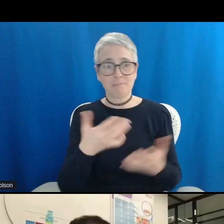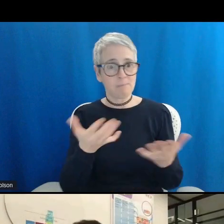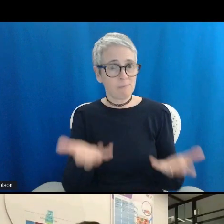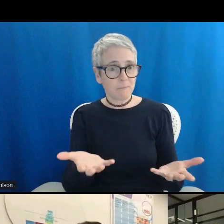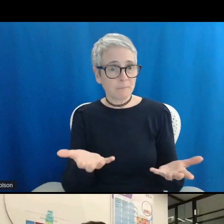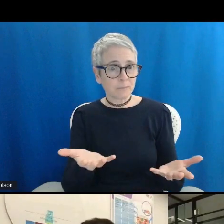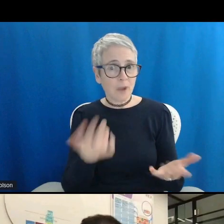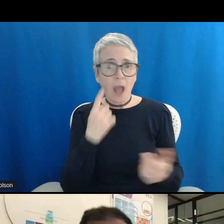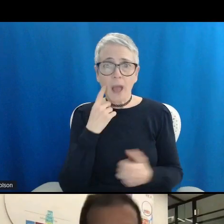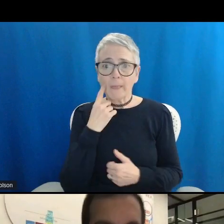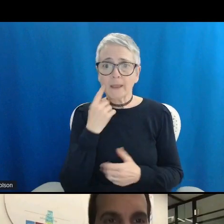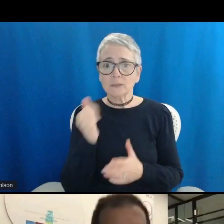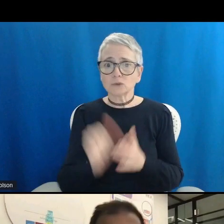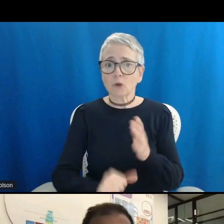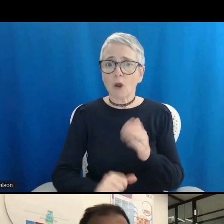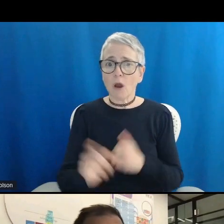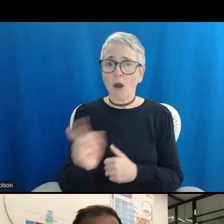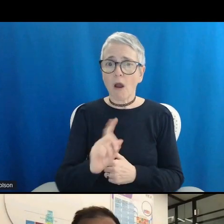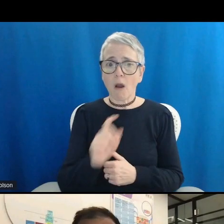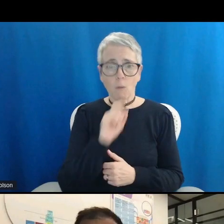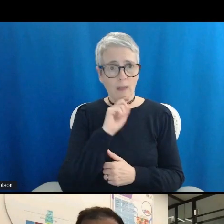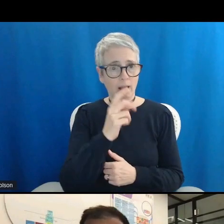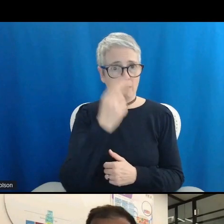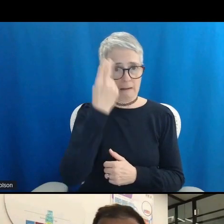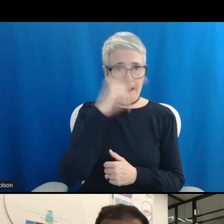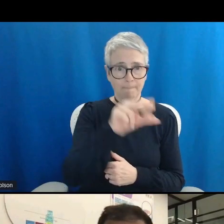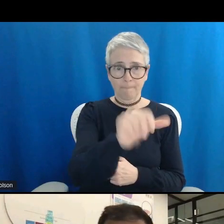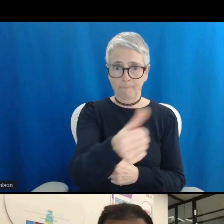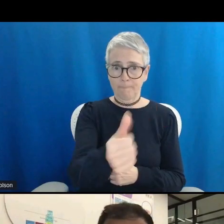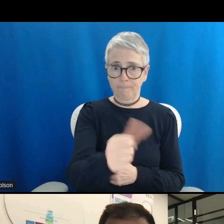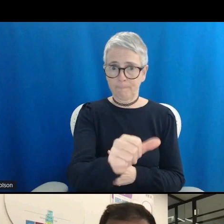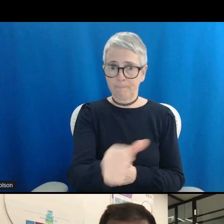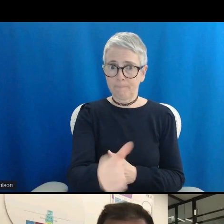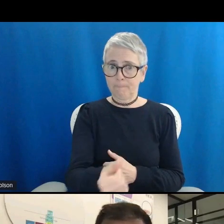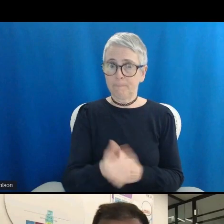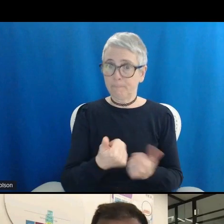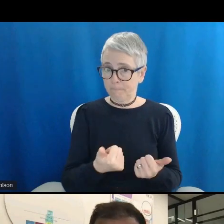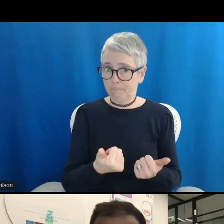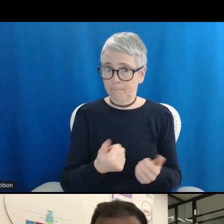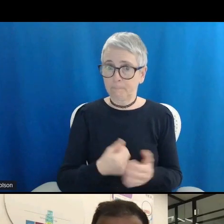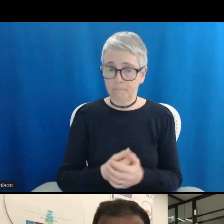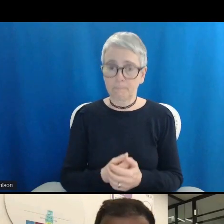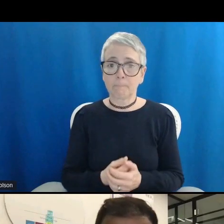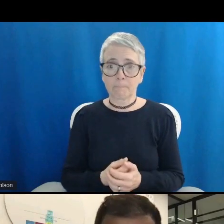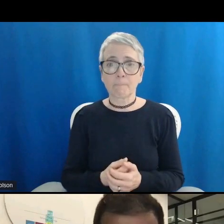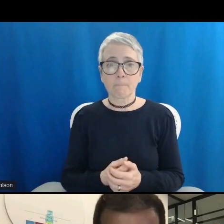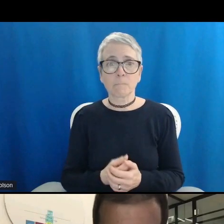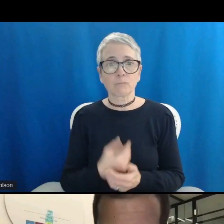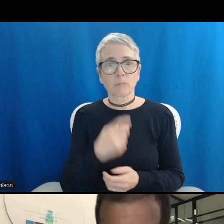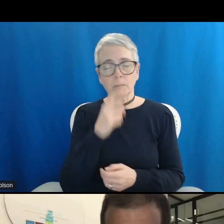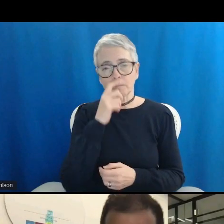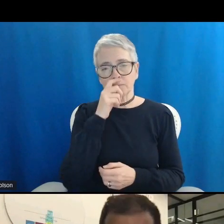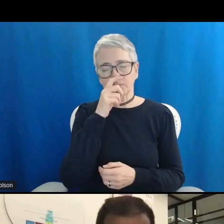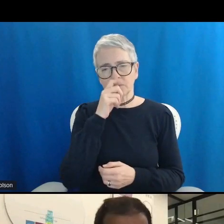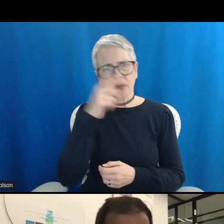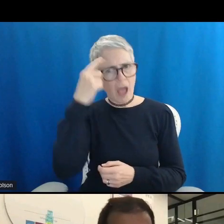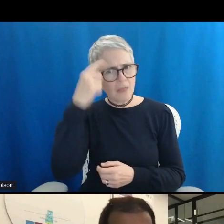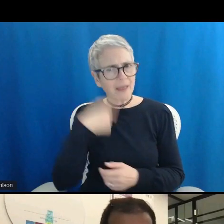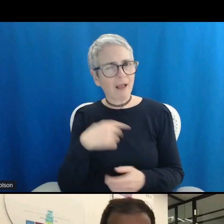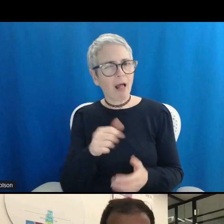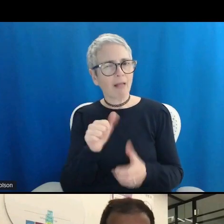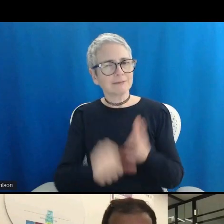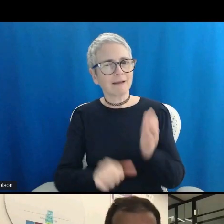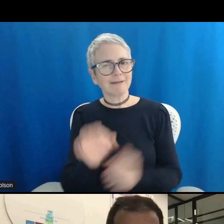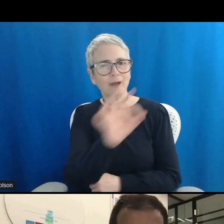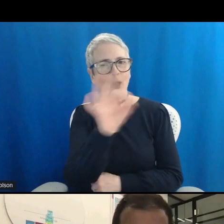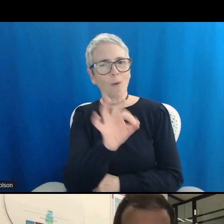off, we'll go around the panel, and I'll start by asking a question to the panel. So if you can